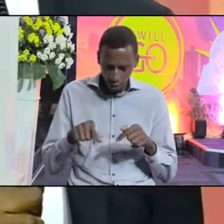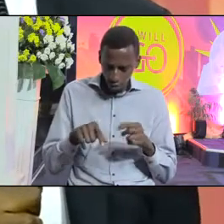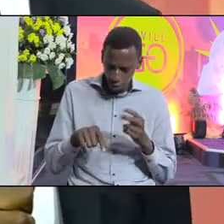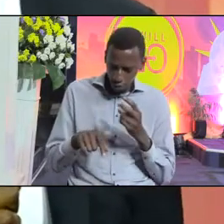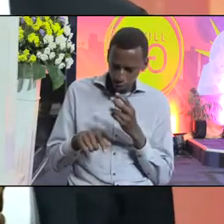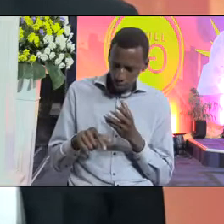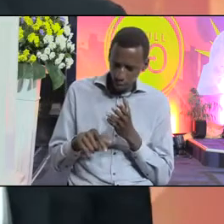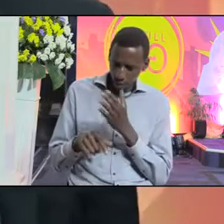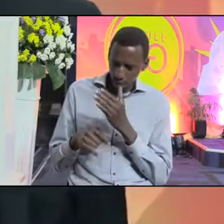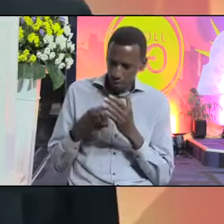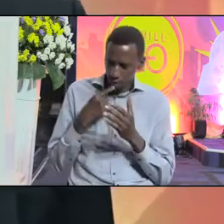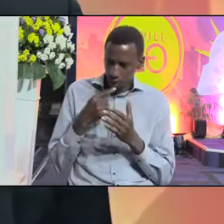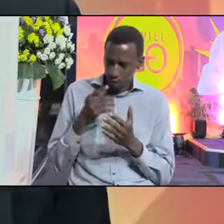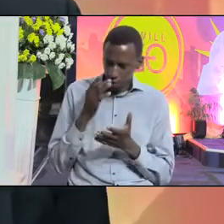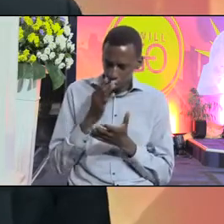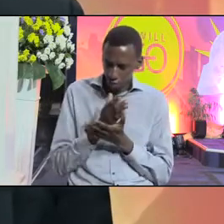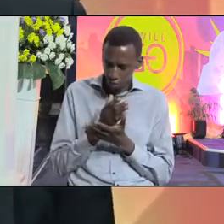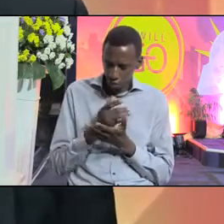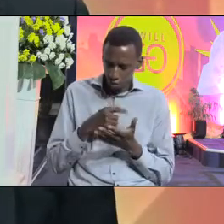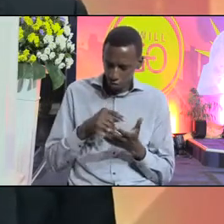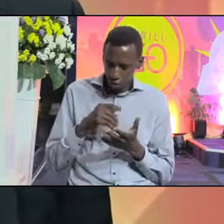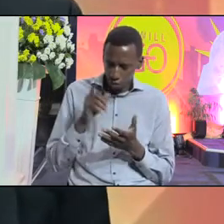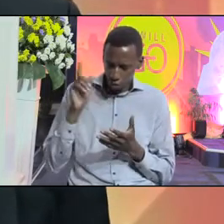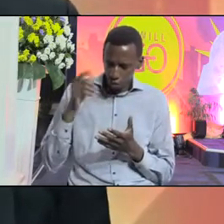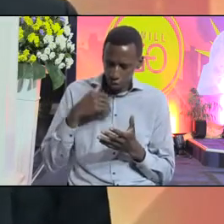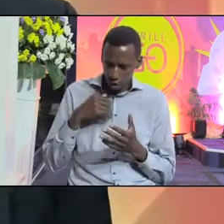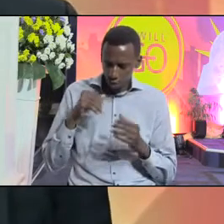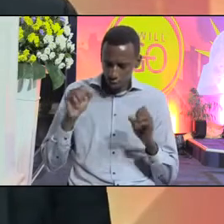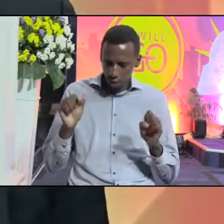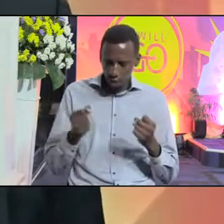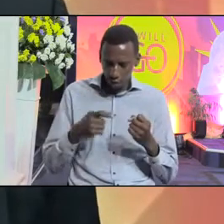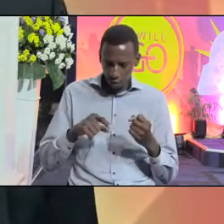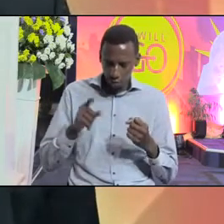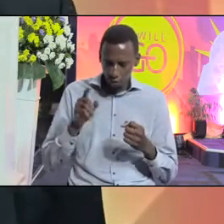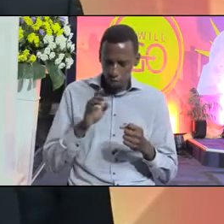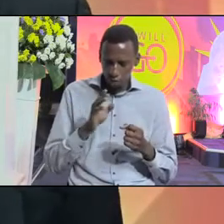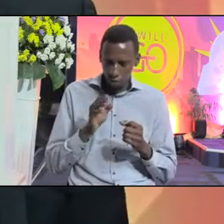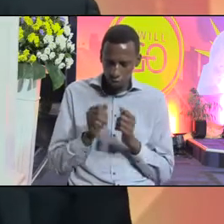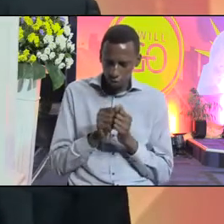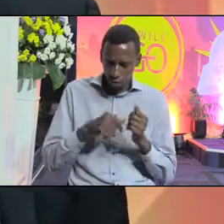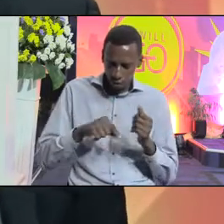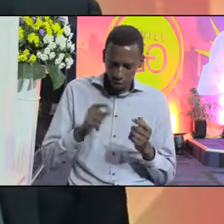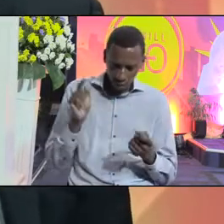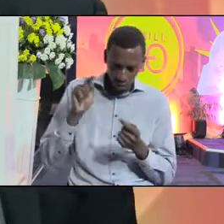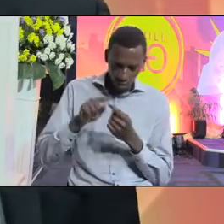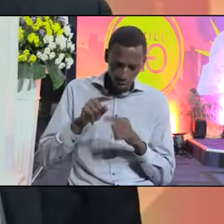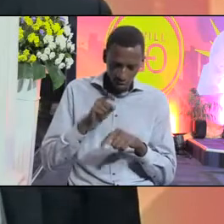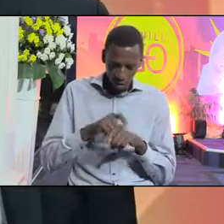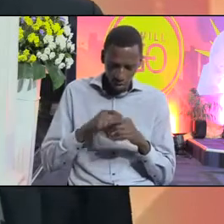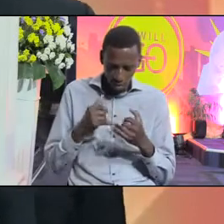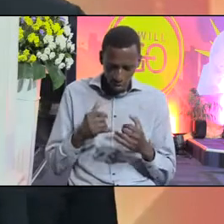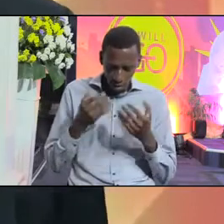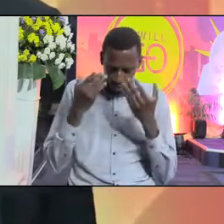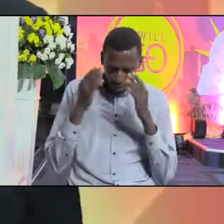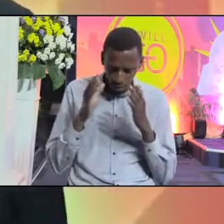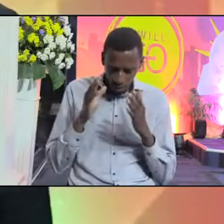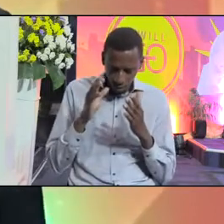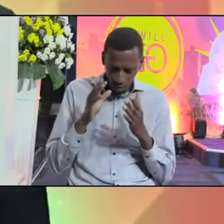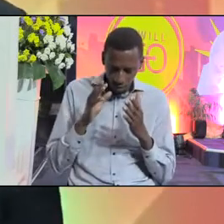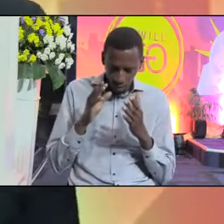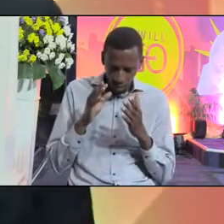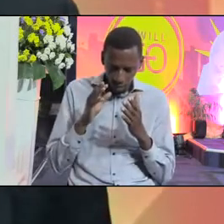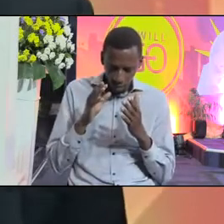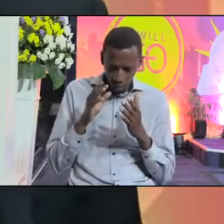we can say indeed that you have saved us. You've been with us until this moment, dear Father. We don't know what the future,